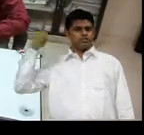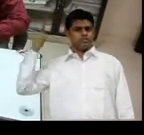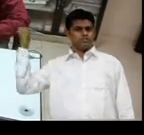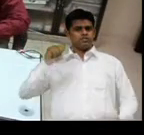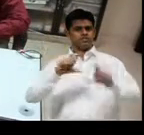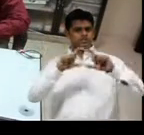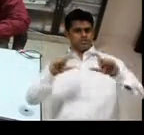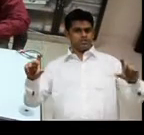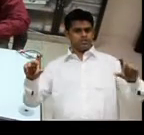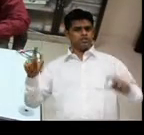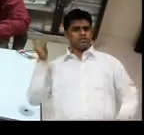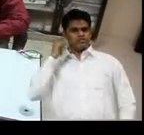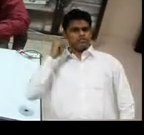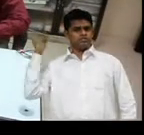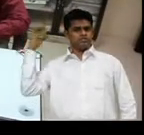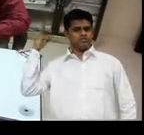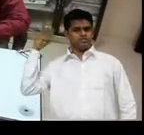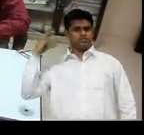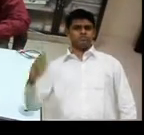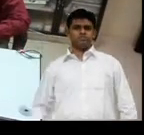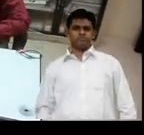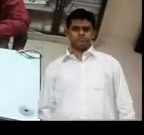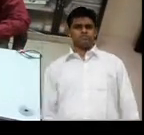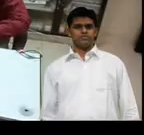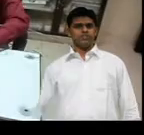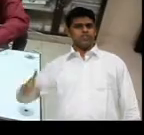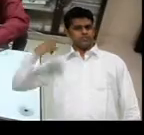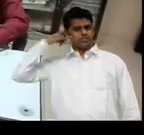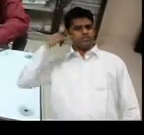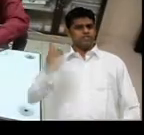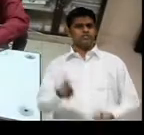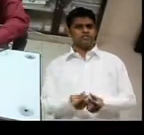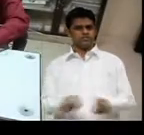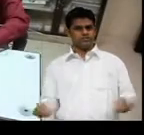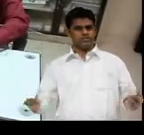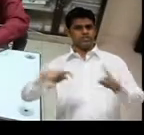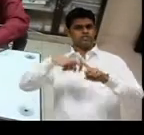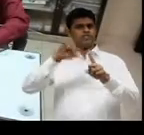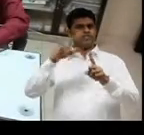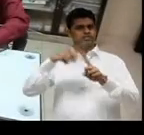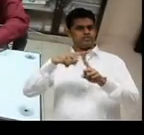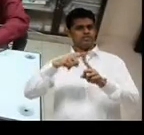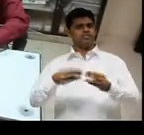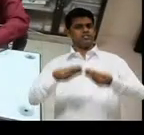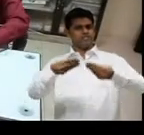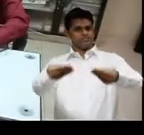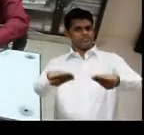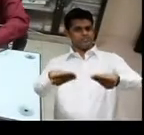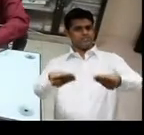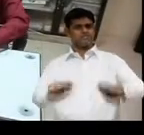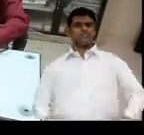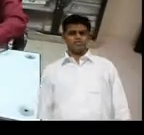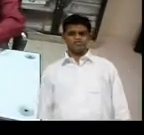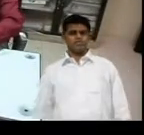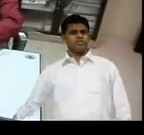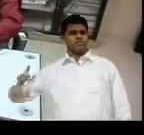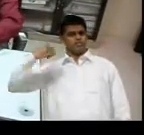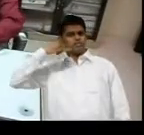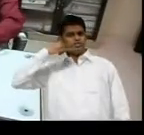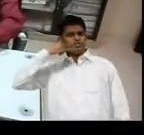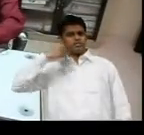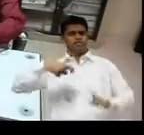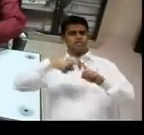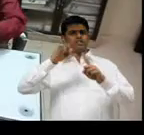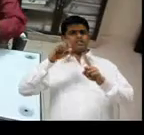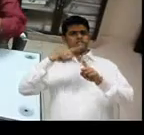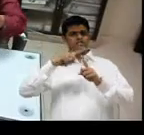the person's voice on the other line with amplification. The Listener Pro comes with an optional accessory known as the telephone kit. With the telephone